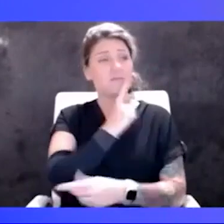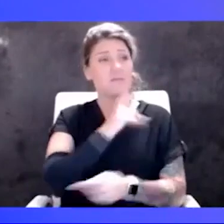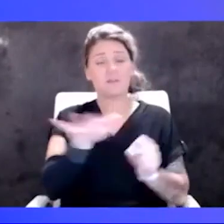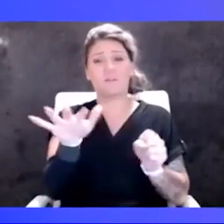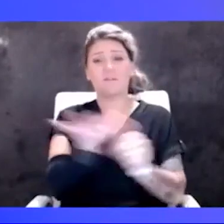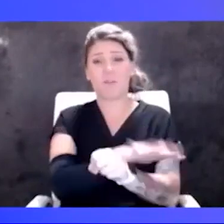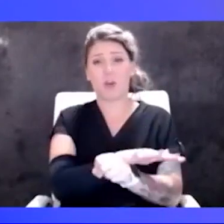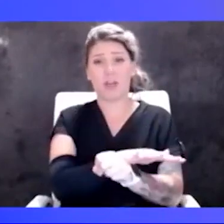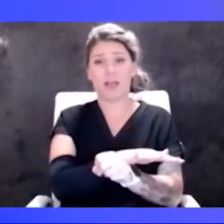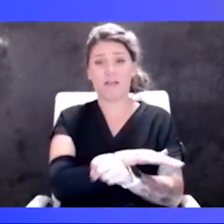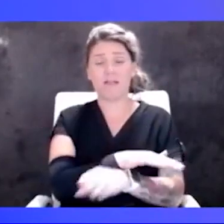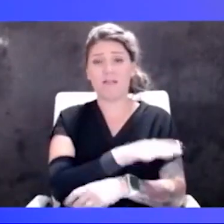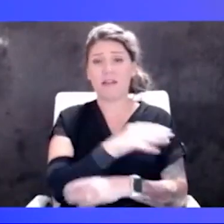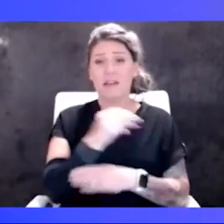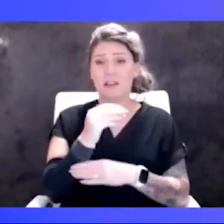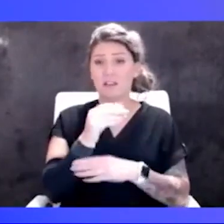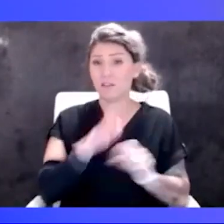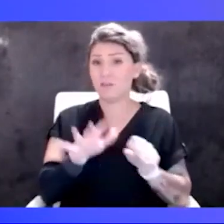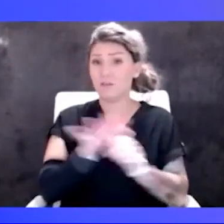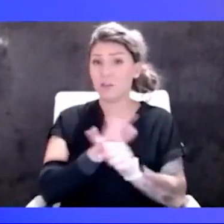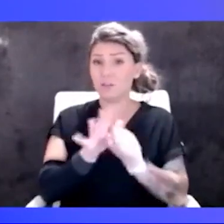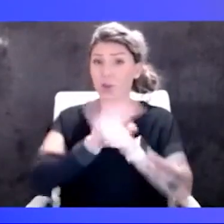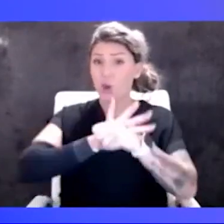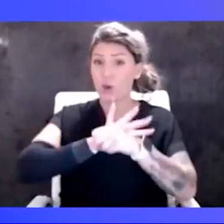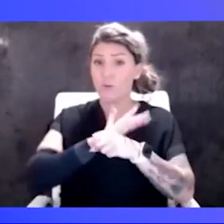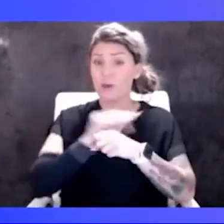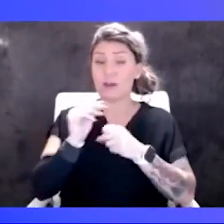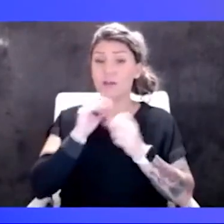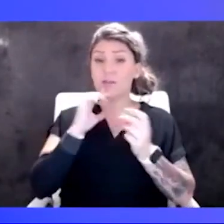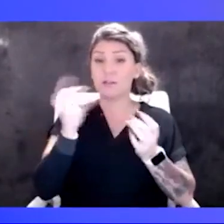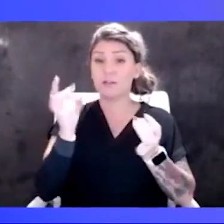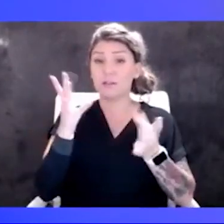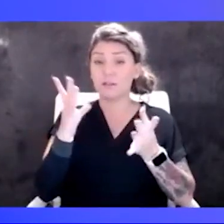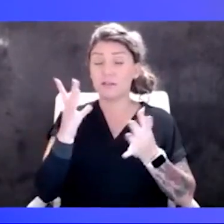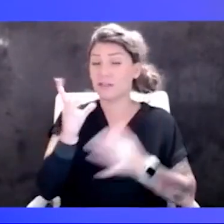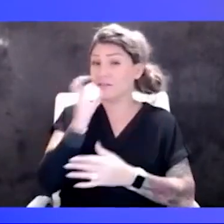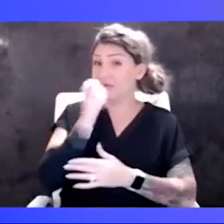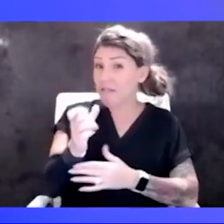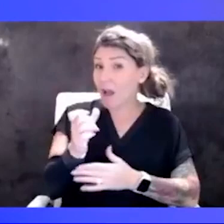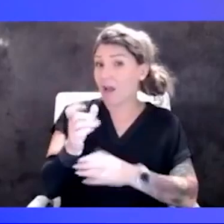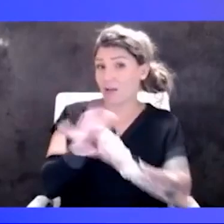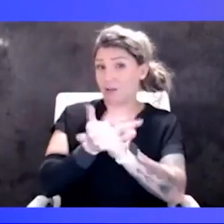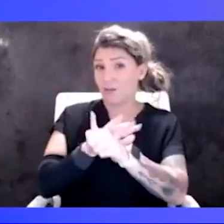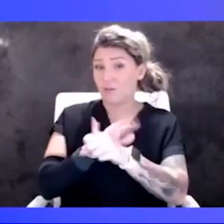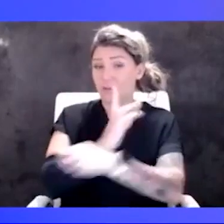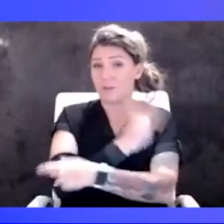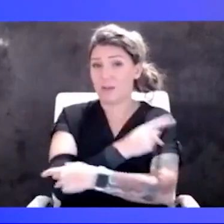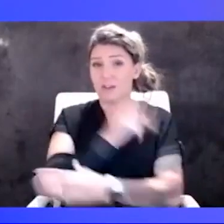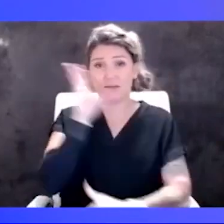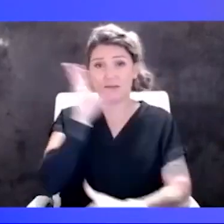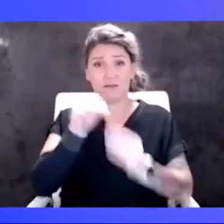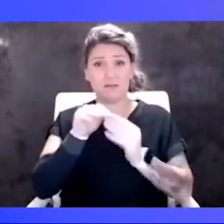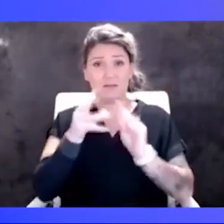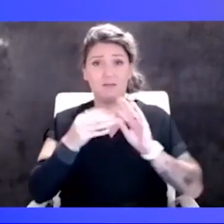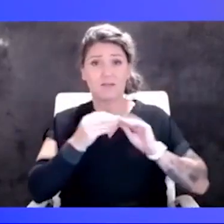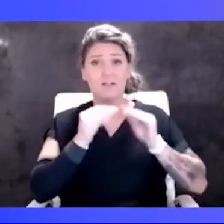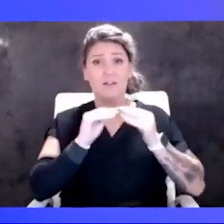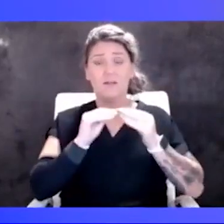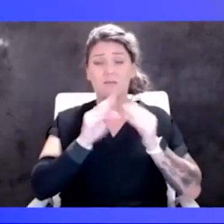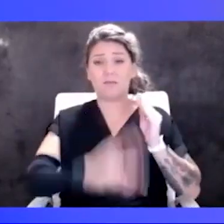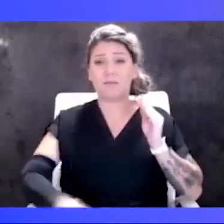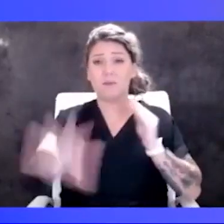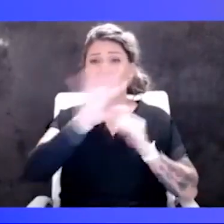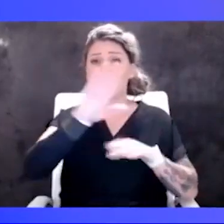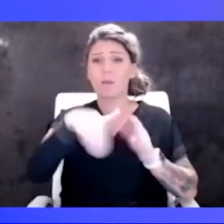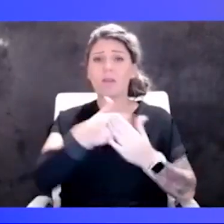they're packed full of COVID, and they're packed full of critically ill non-COVID. And just the total numbers throughout these hospitals just